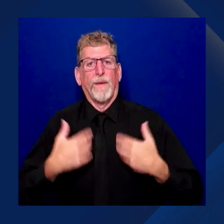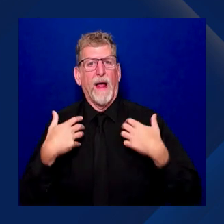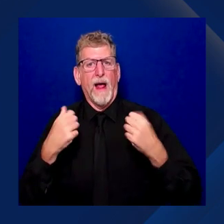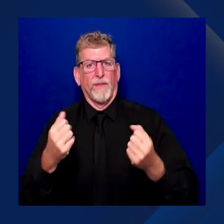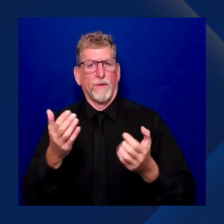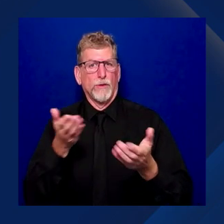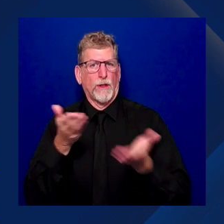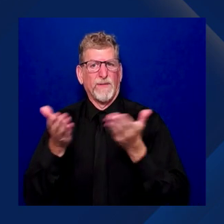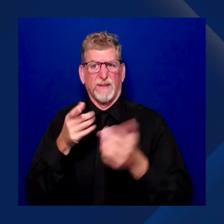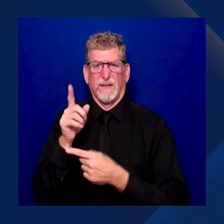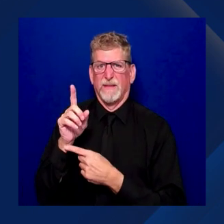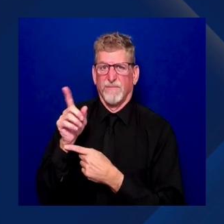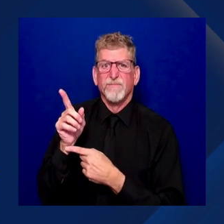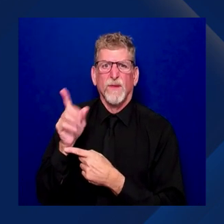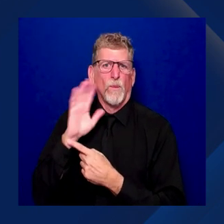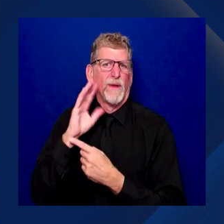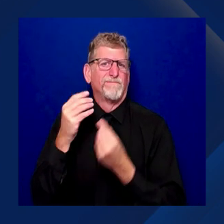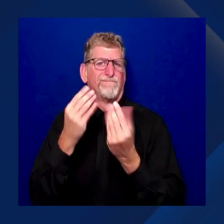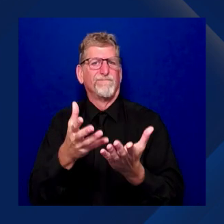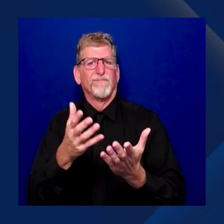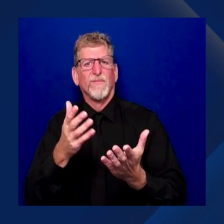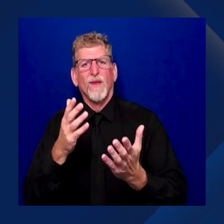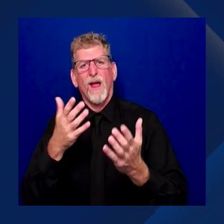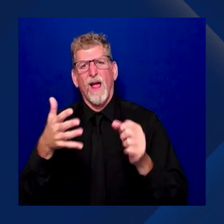720,000 more people every year.